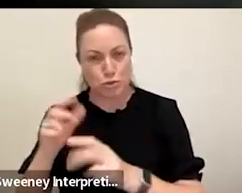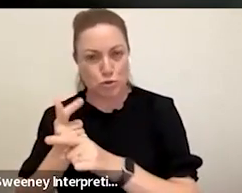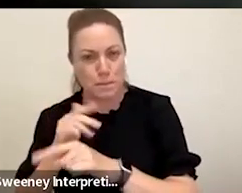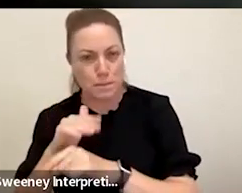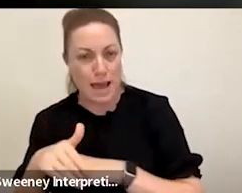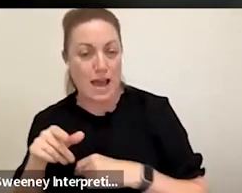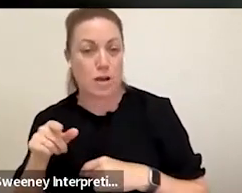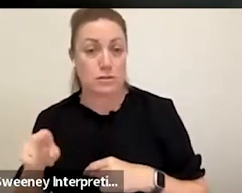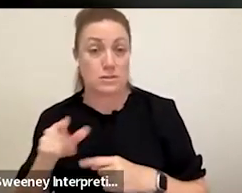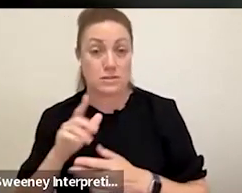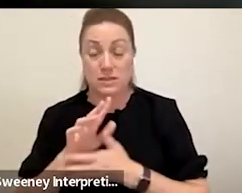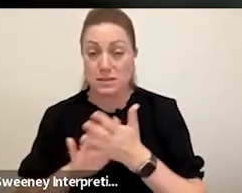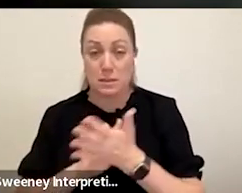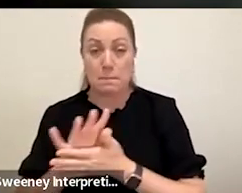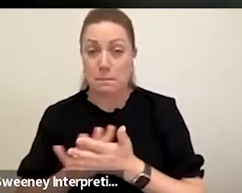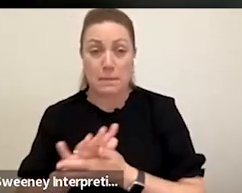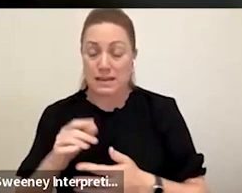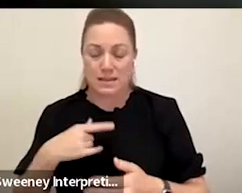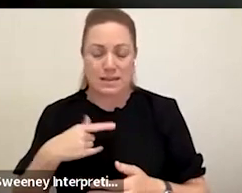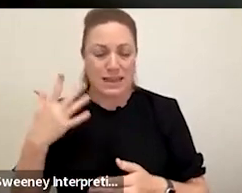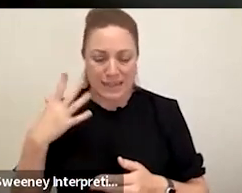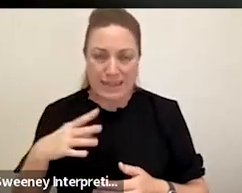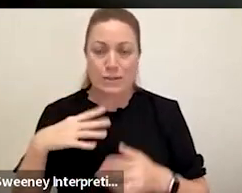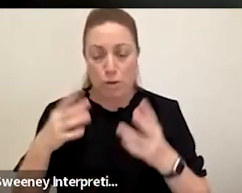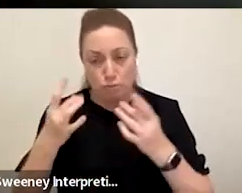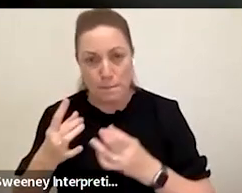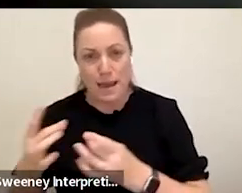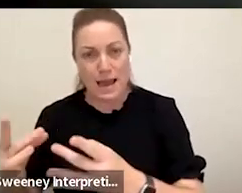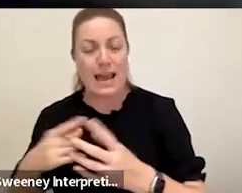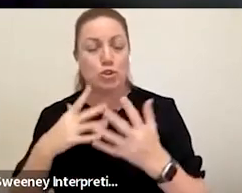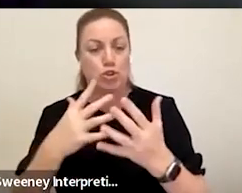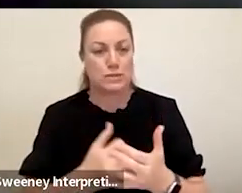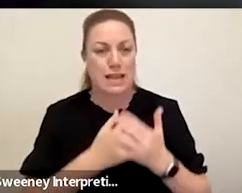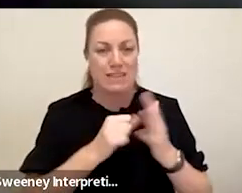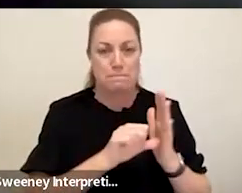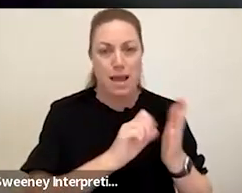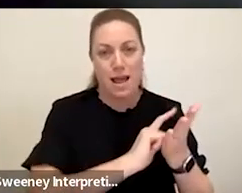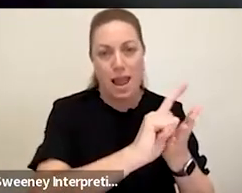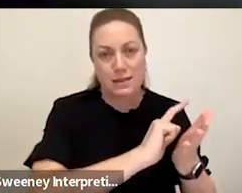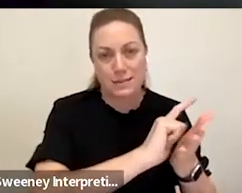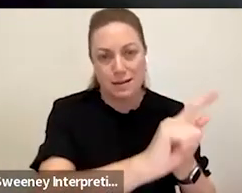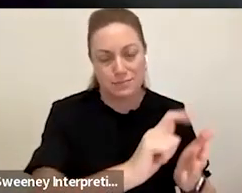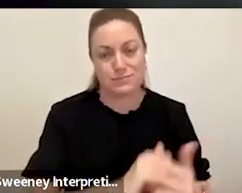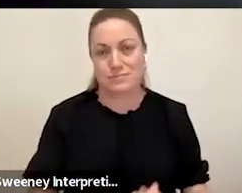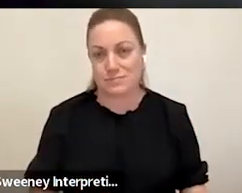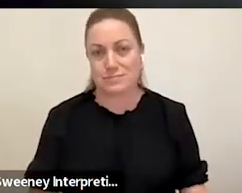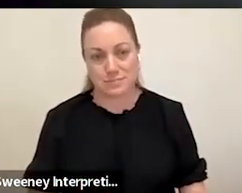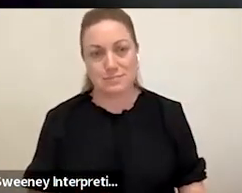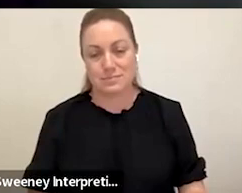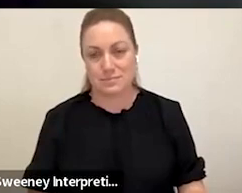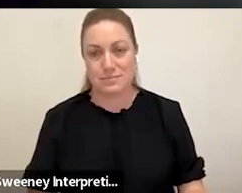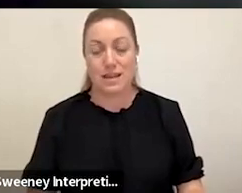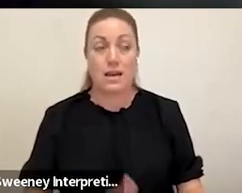in Time saves 9 initiatives that we can invest energy into now, and not only save a lot of economic costs downstream,